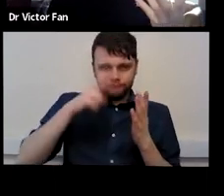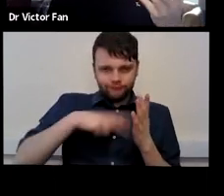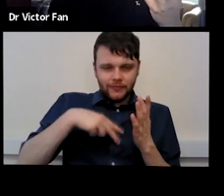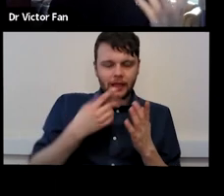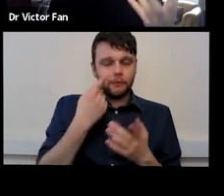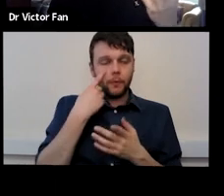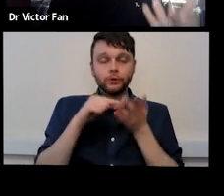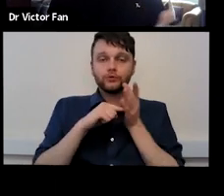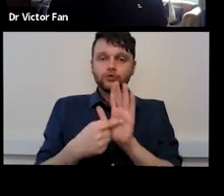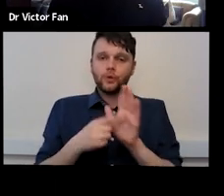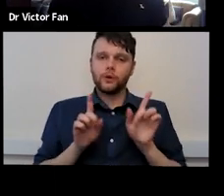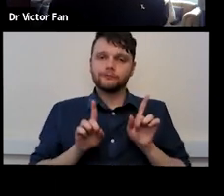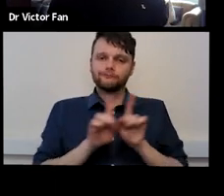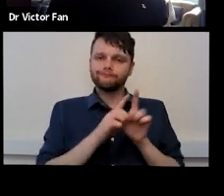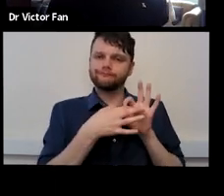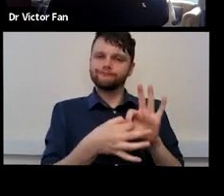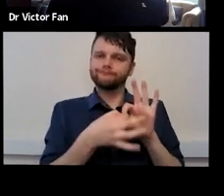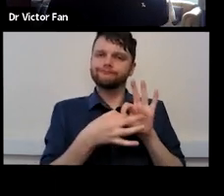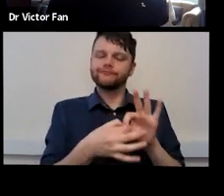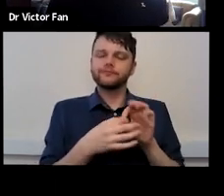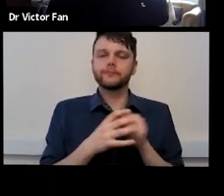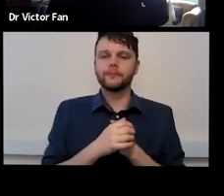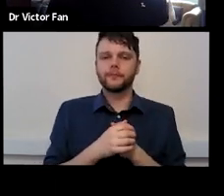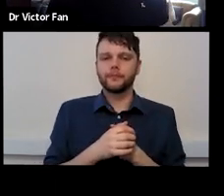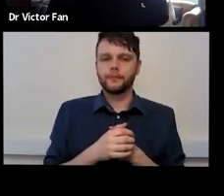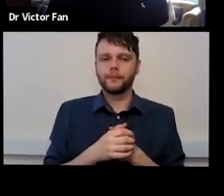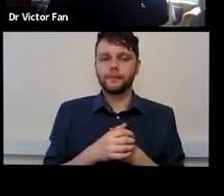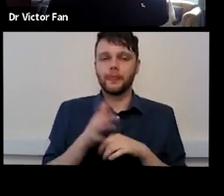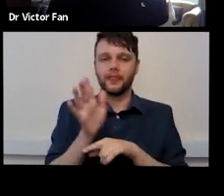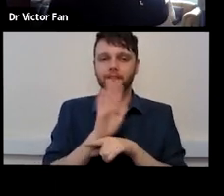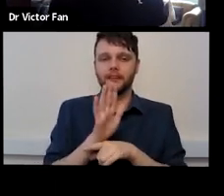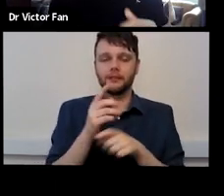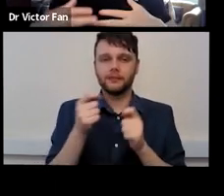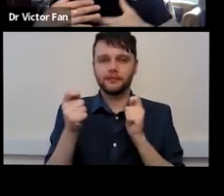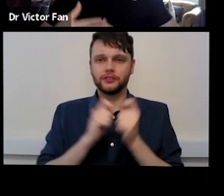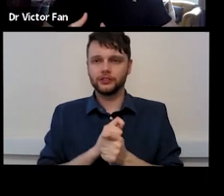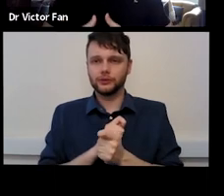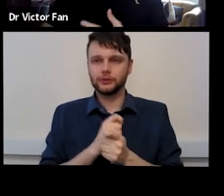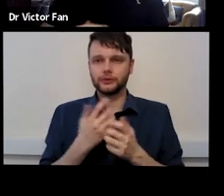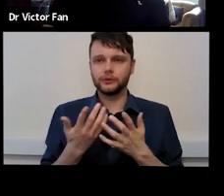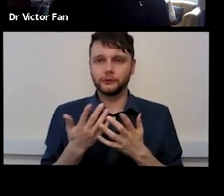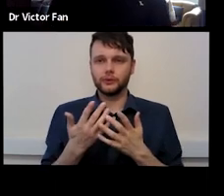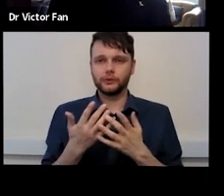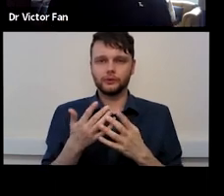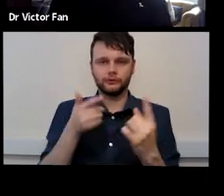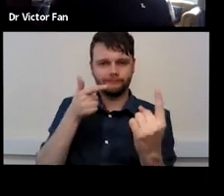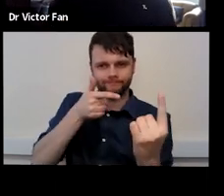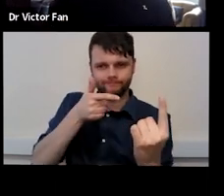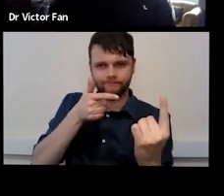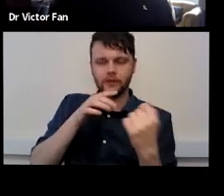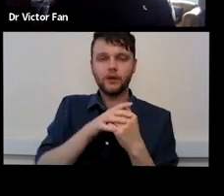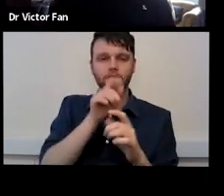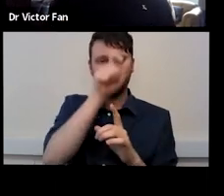intimacy and mutual relationship, the film cuts to a medium close-up of